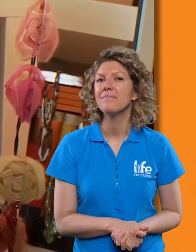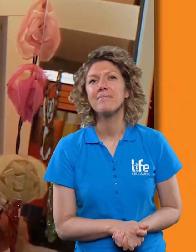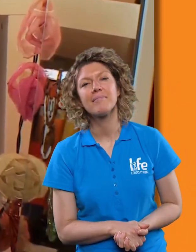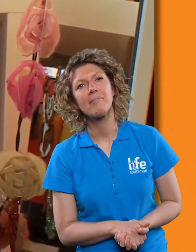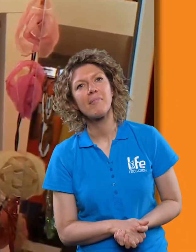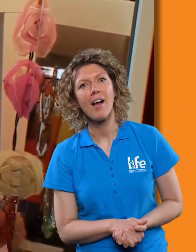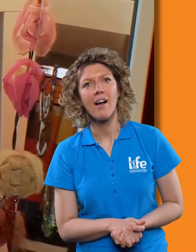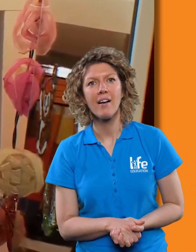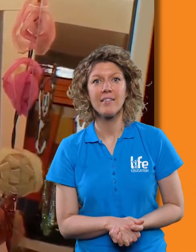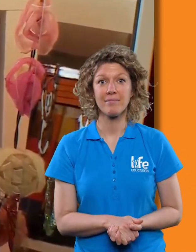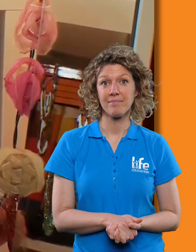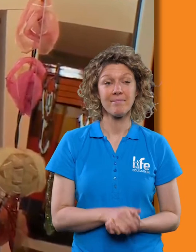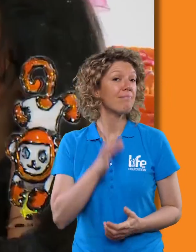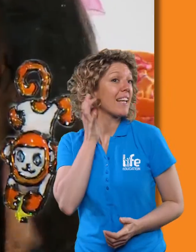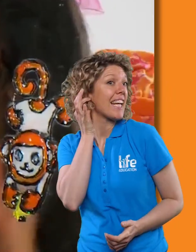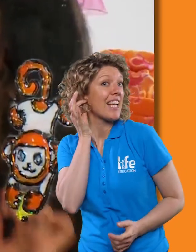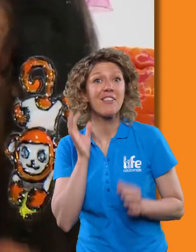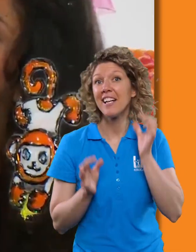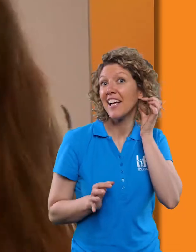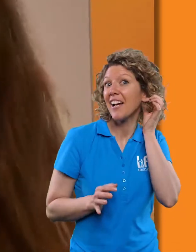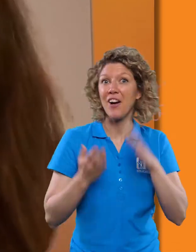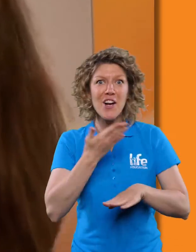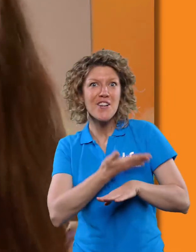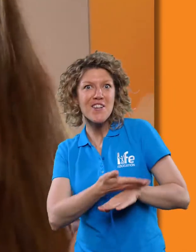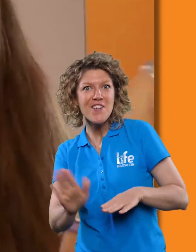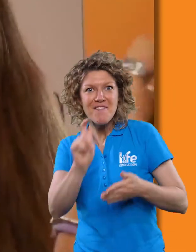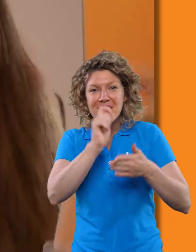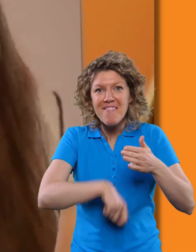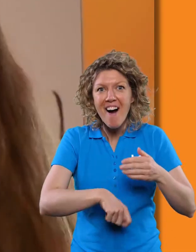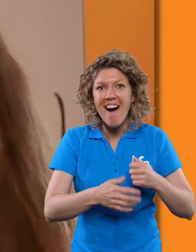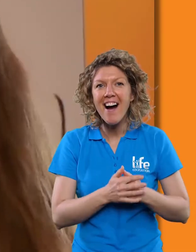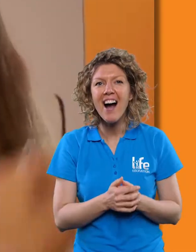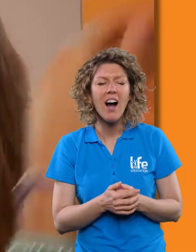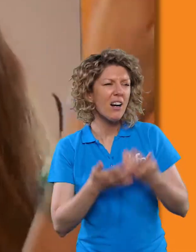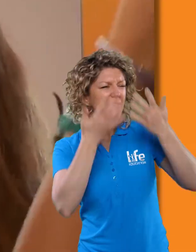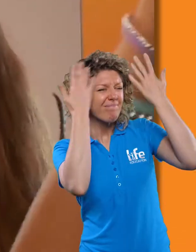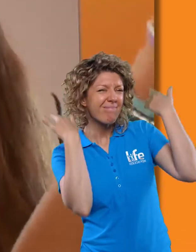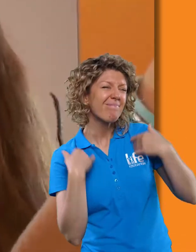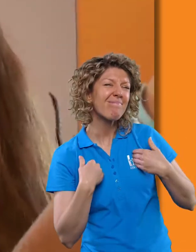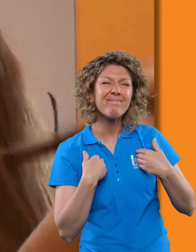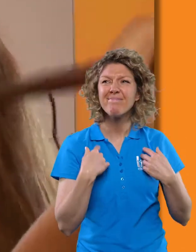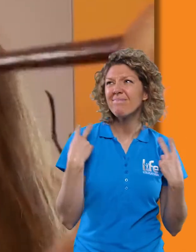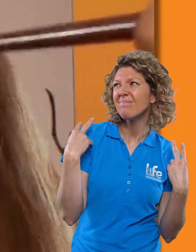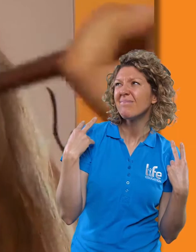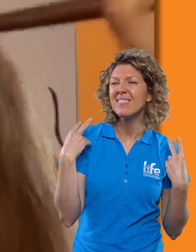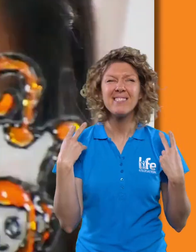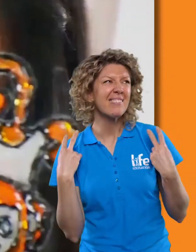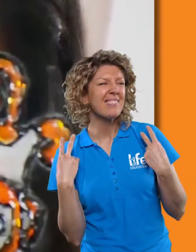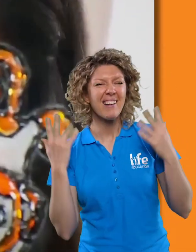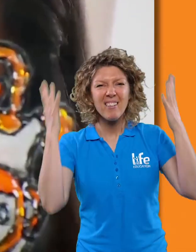I bought these at the mall. $5, can you believe it? They're so cool. Oh, my hair was perfect when I left home. Now it's all